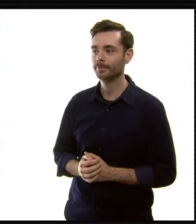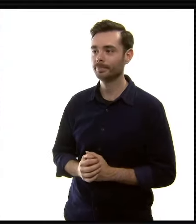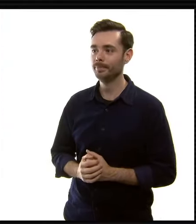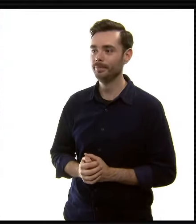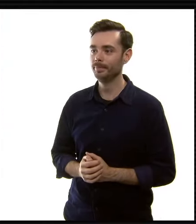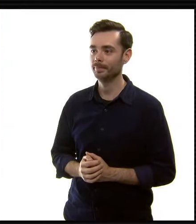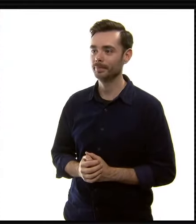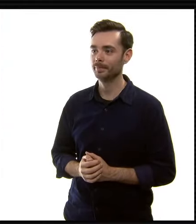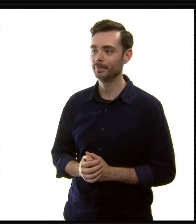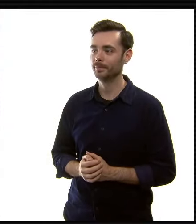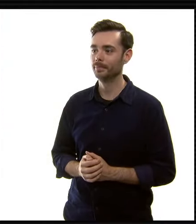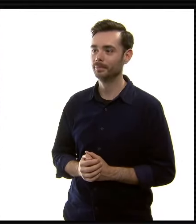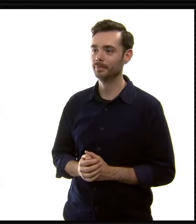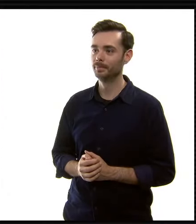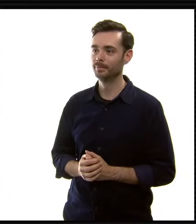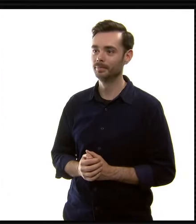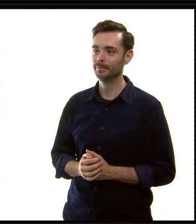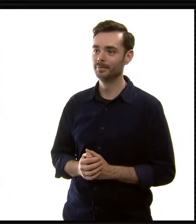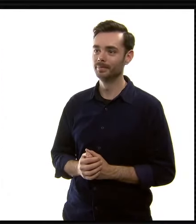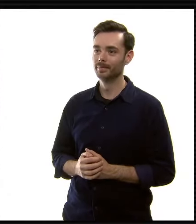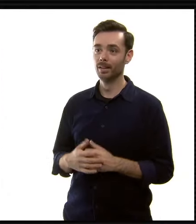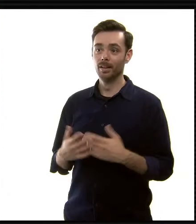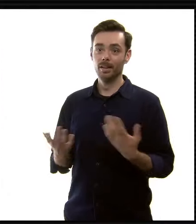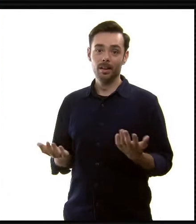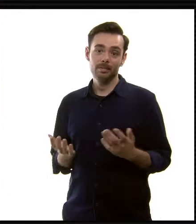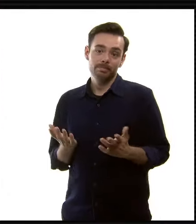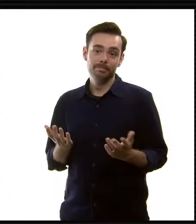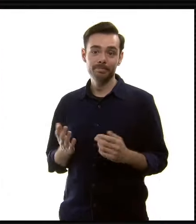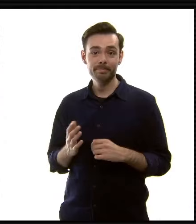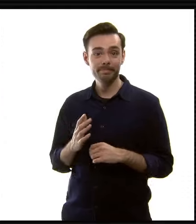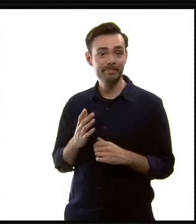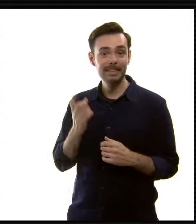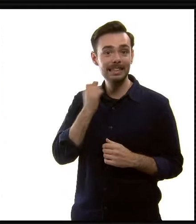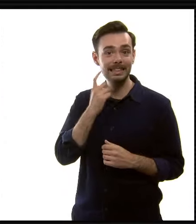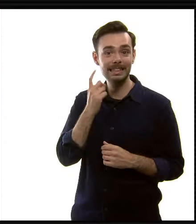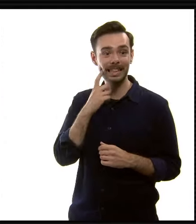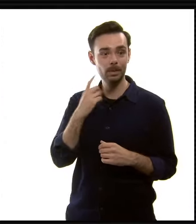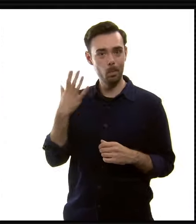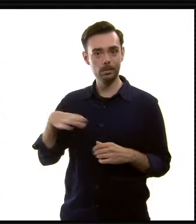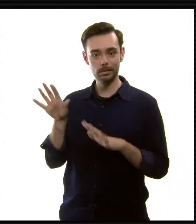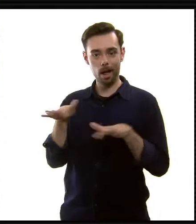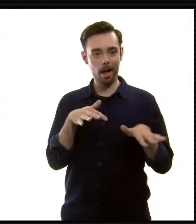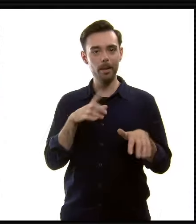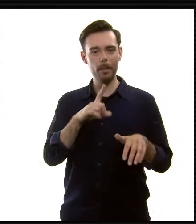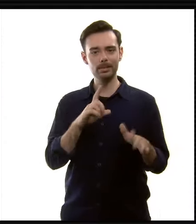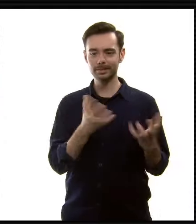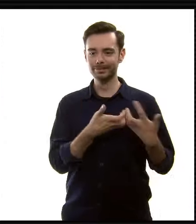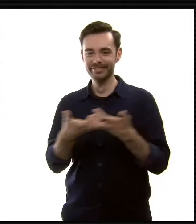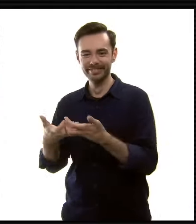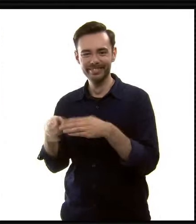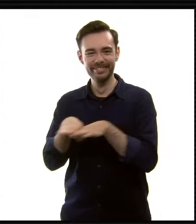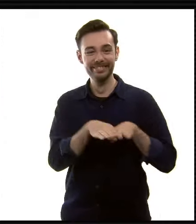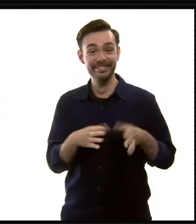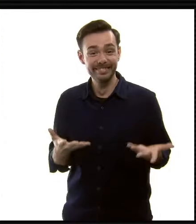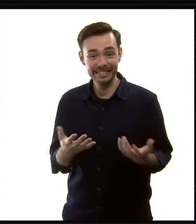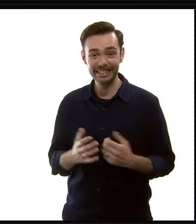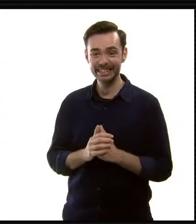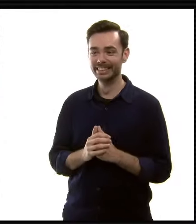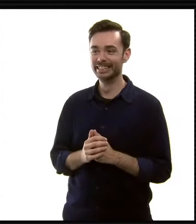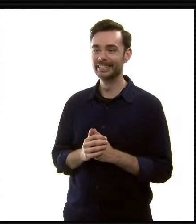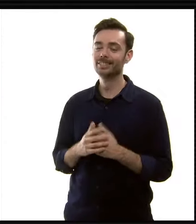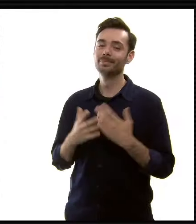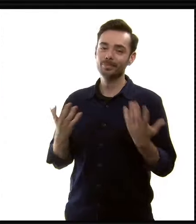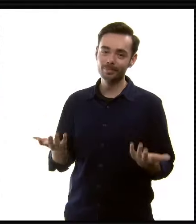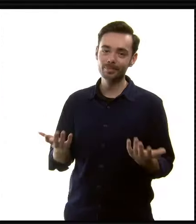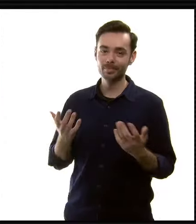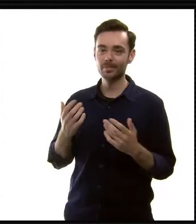one sentence on that. Just no keep big deal. Stand out, fit in, same time. Right, so we work really closely with our partners at Marvel, and because